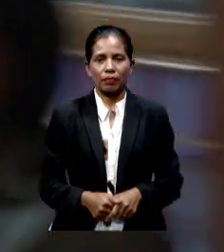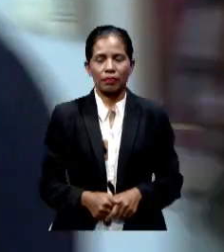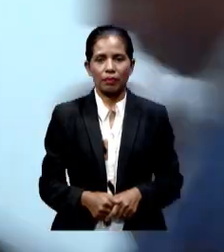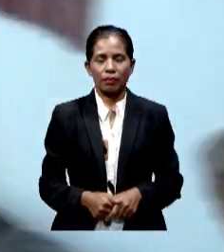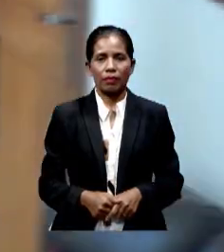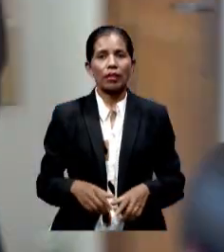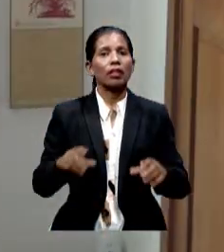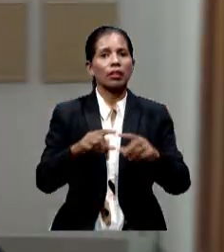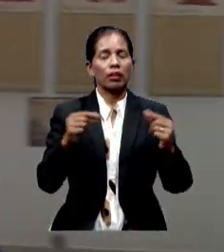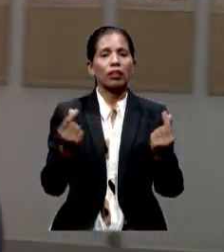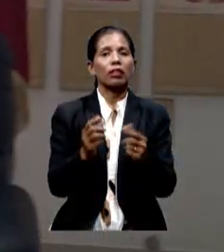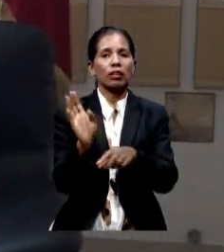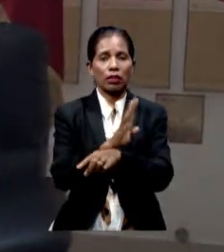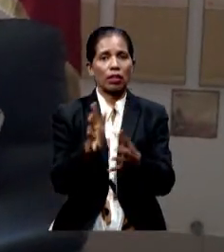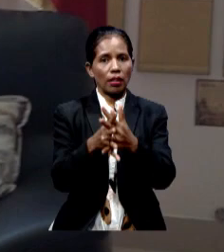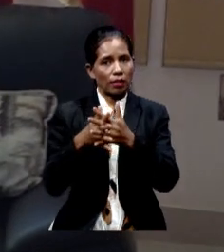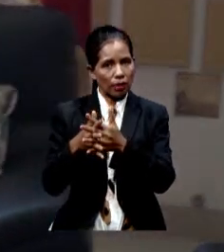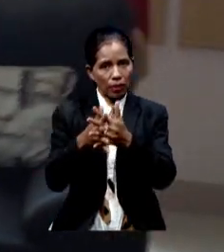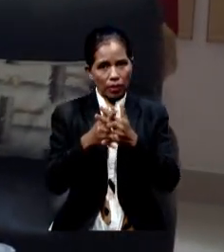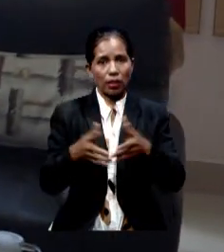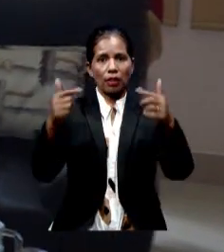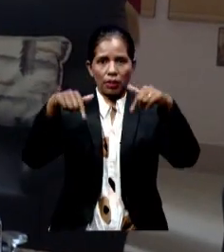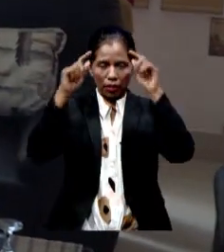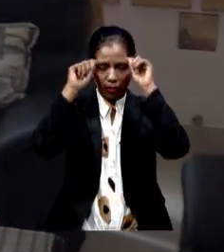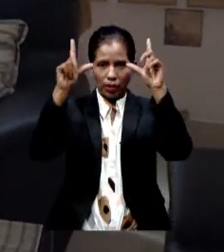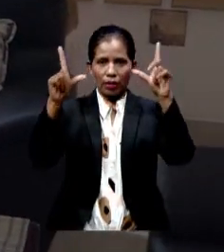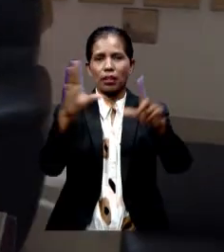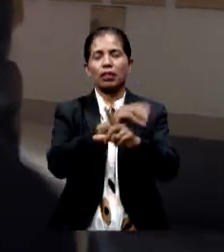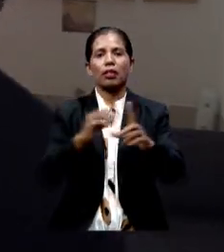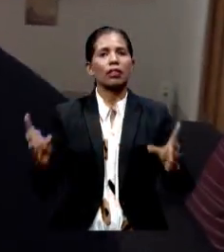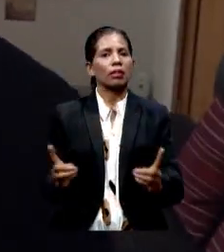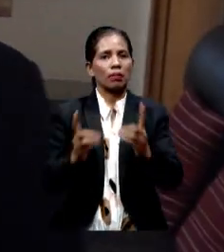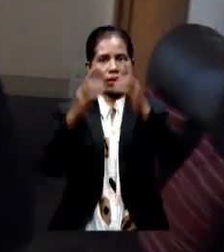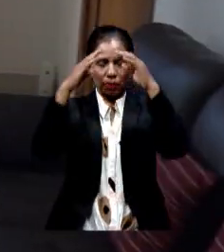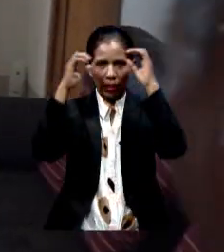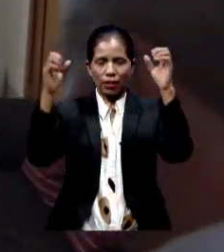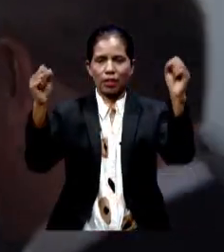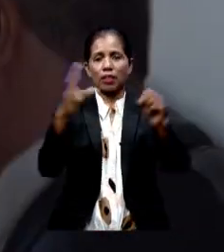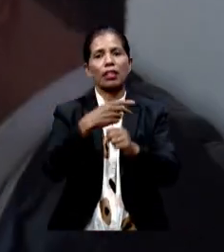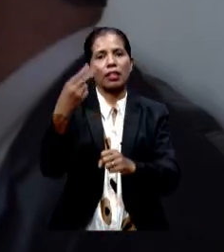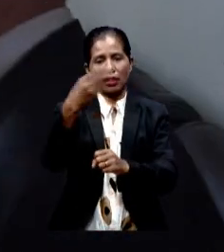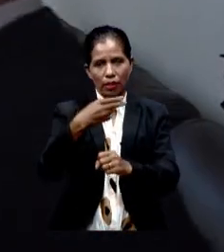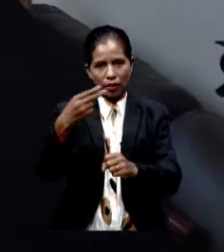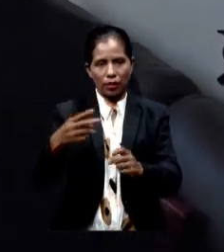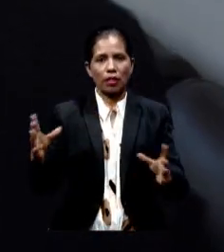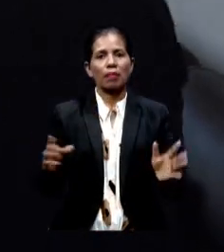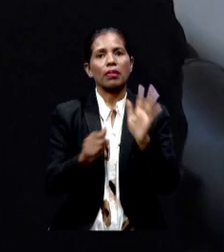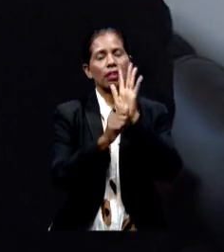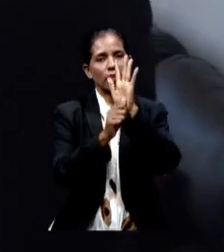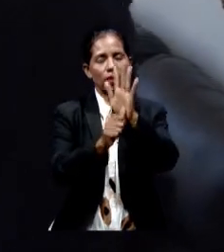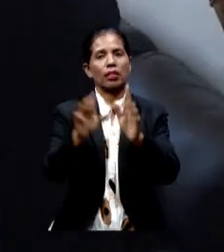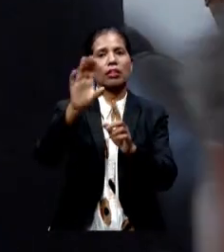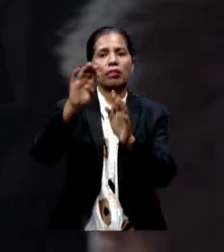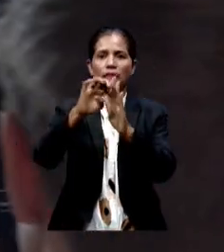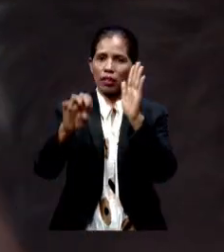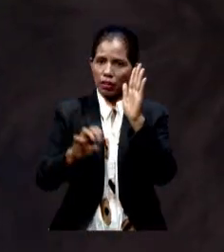Enkaregadu Foun Negósiu Estados Unidos Amerika ba Timor-Leste hasoru malo ho Presidente Republika Kintane ho dia presenta amba chefe